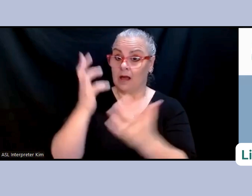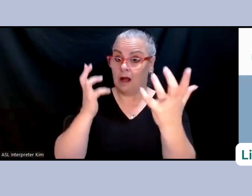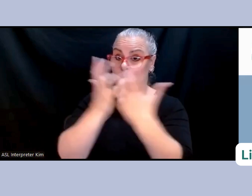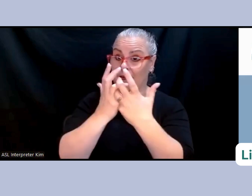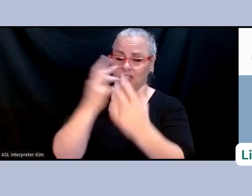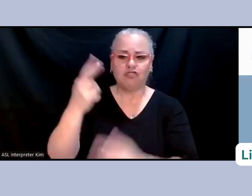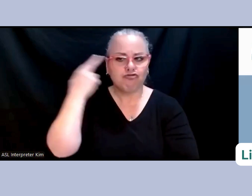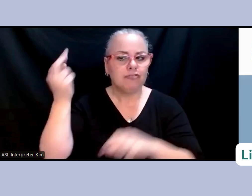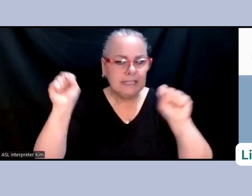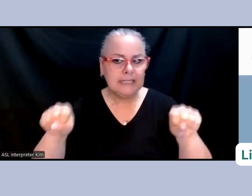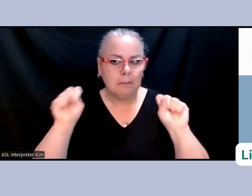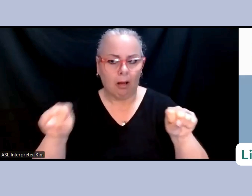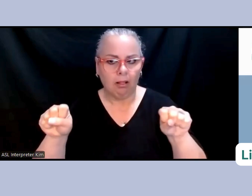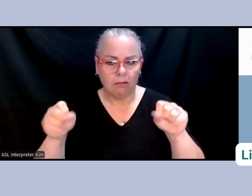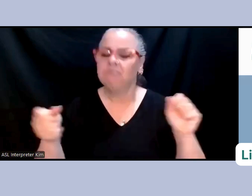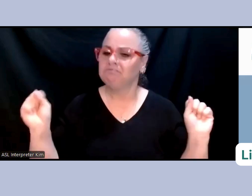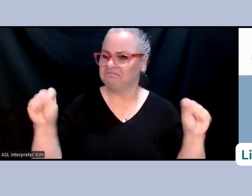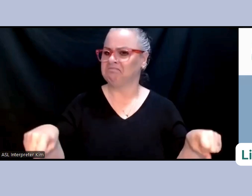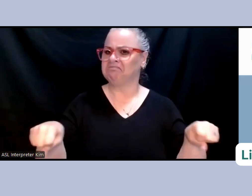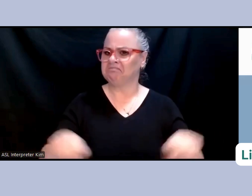reasonable.